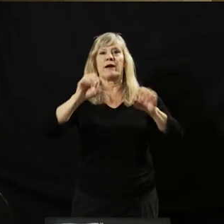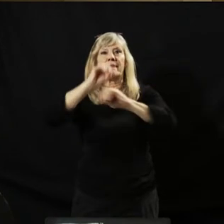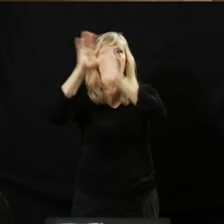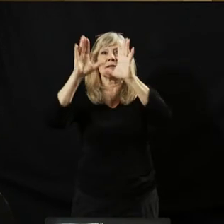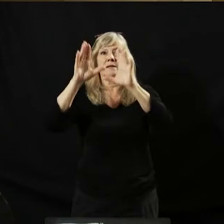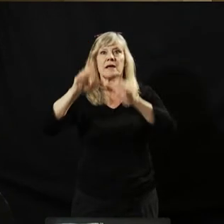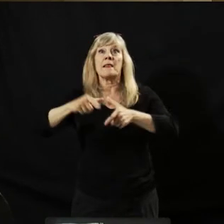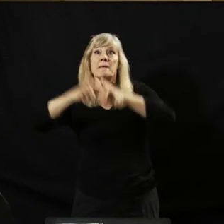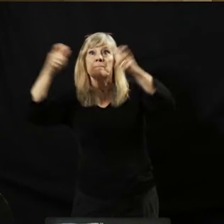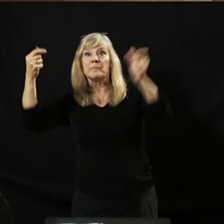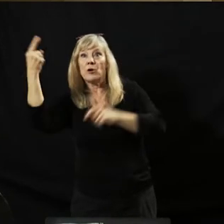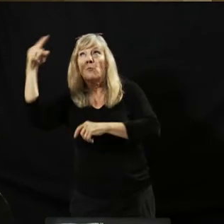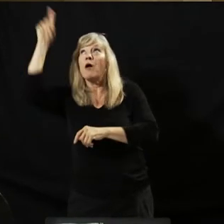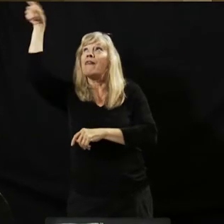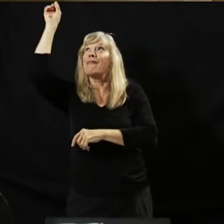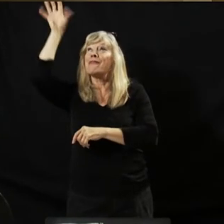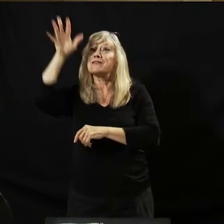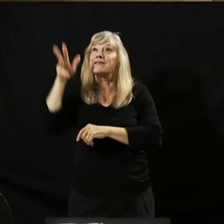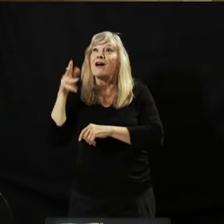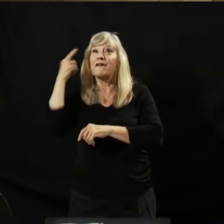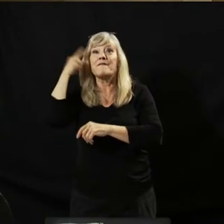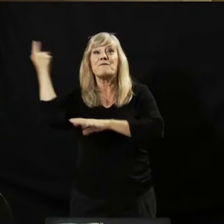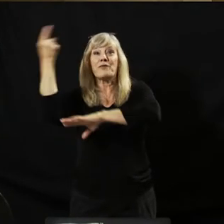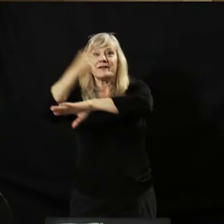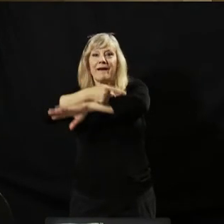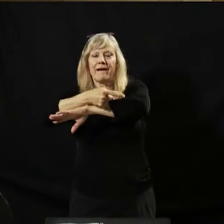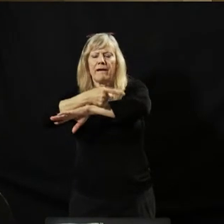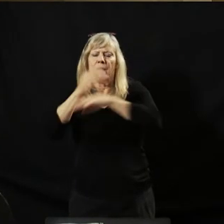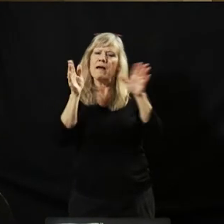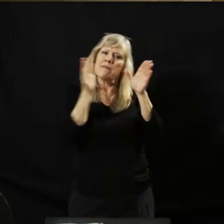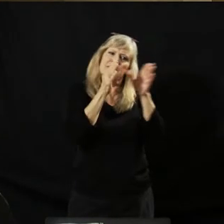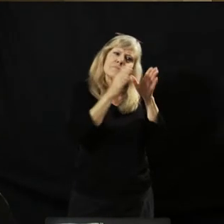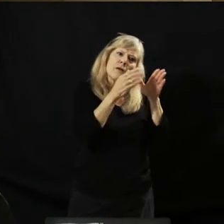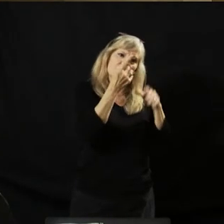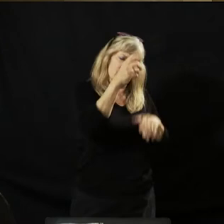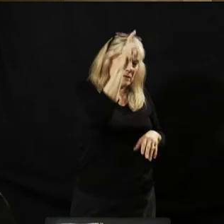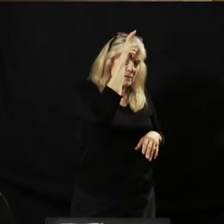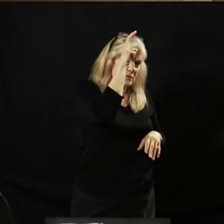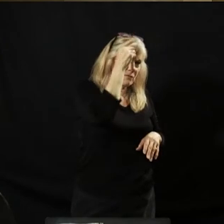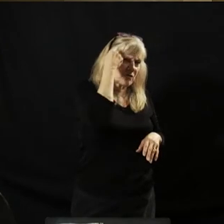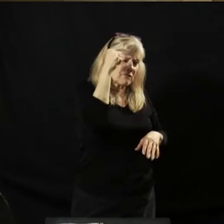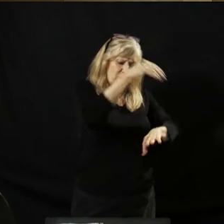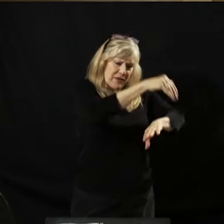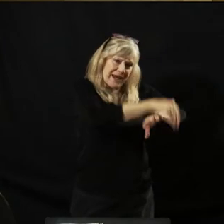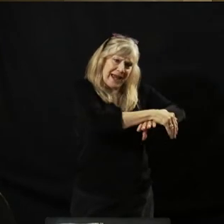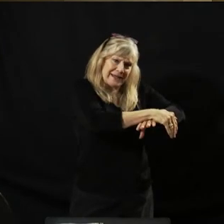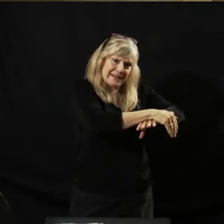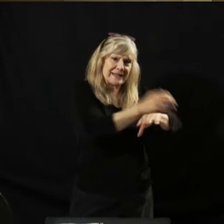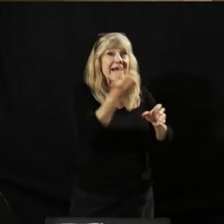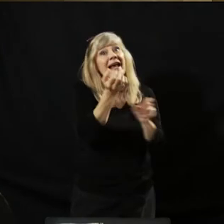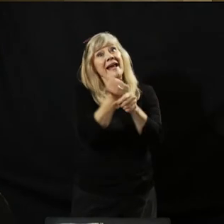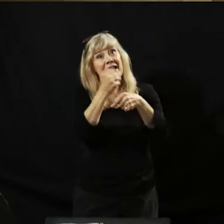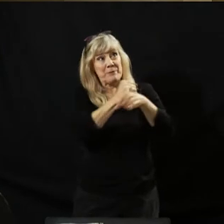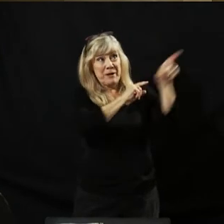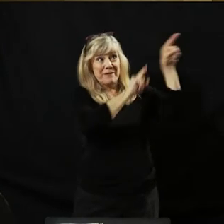greater one to cover the day and the lesser one to govern the night, and he made the